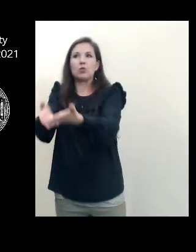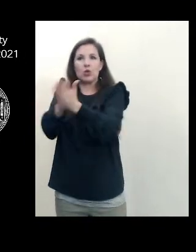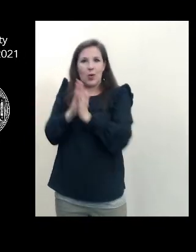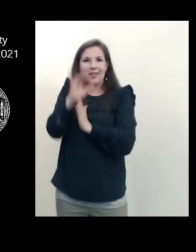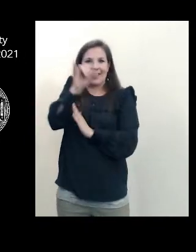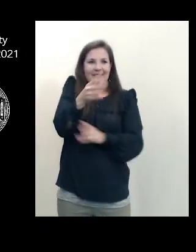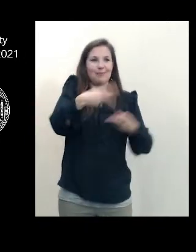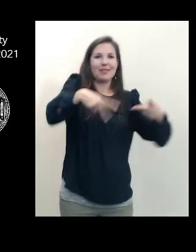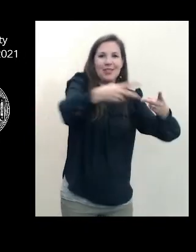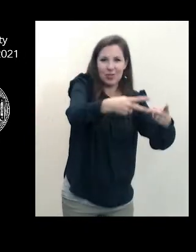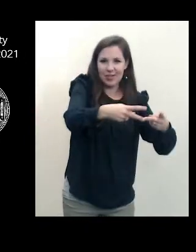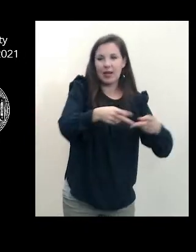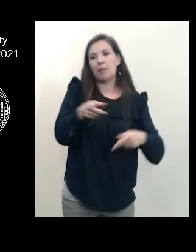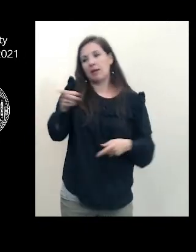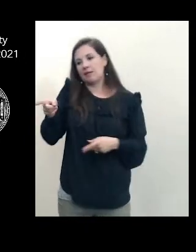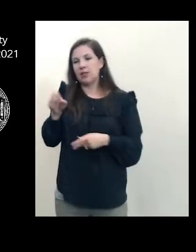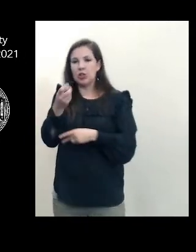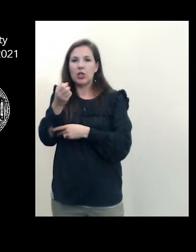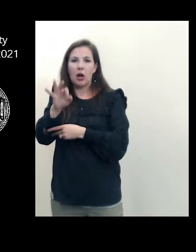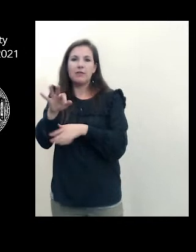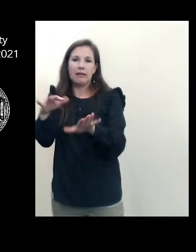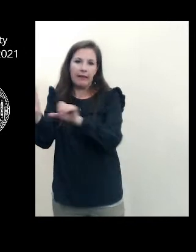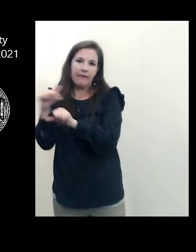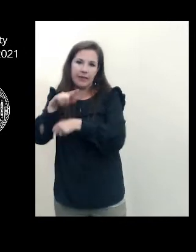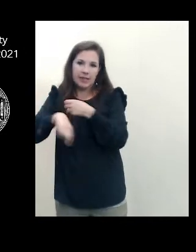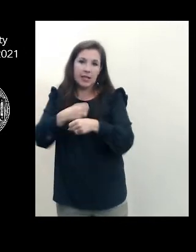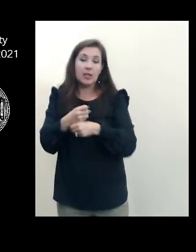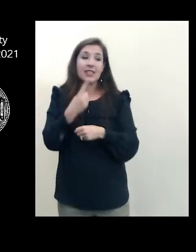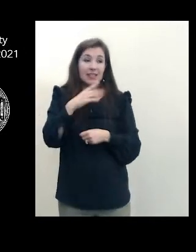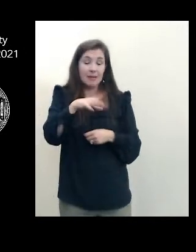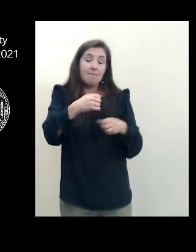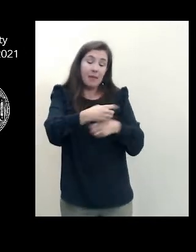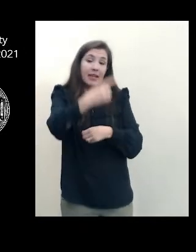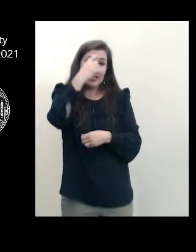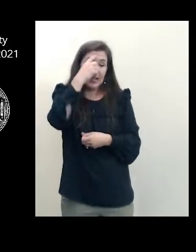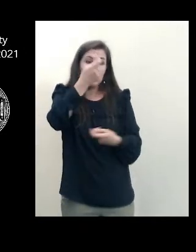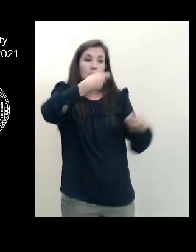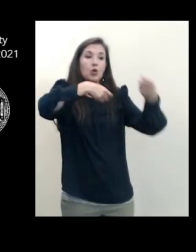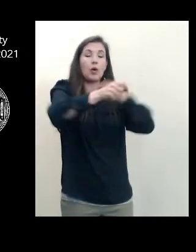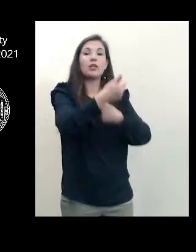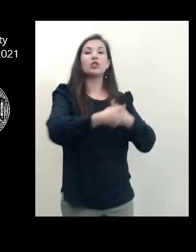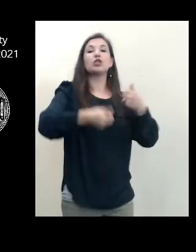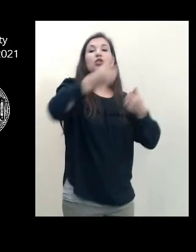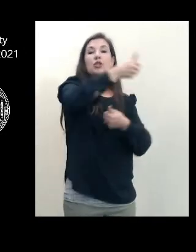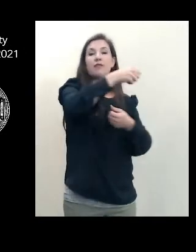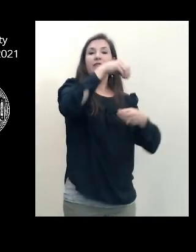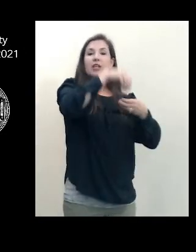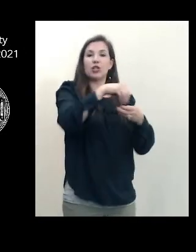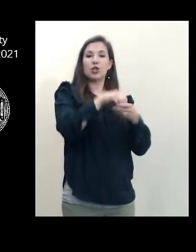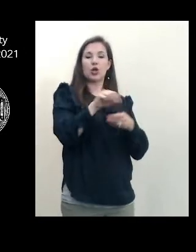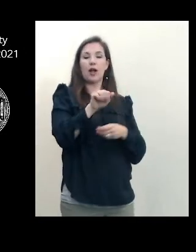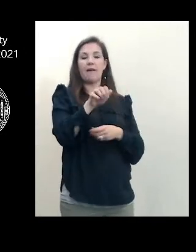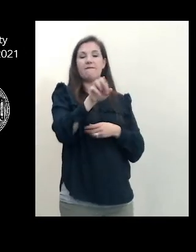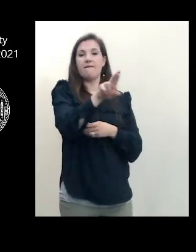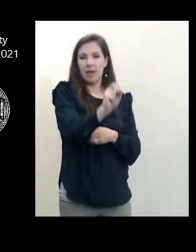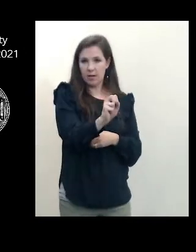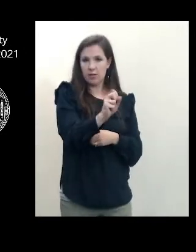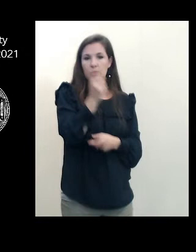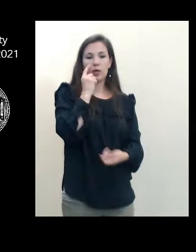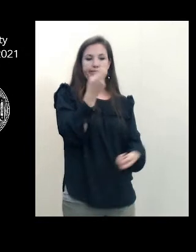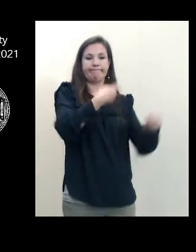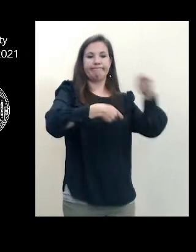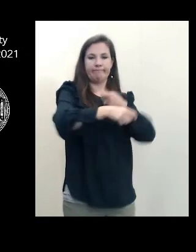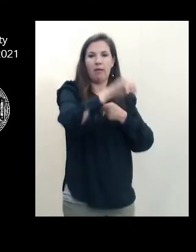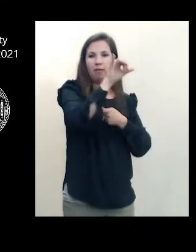year. The Sheriff's Office did say it makes sense to restore the Chief of Internal Affairs, so that office will be